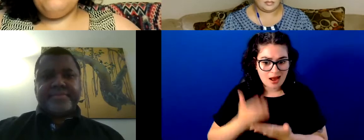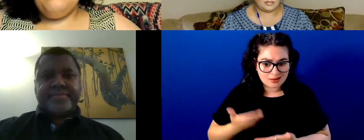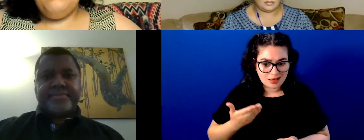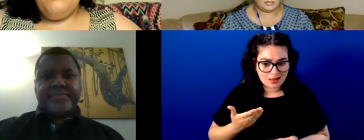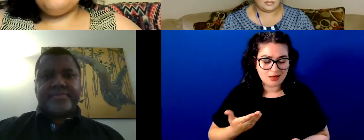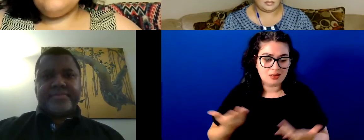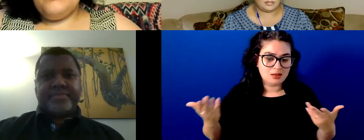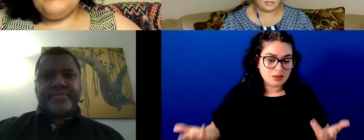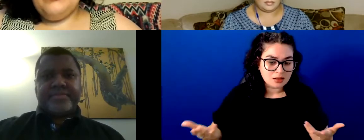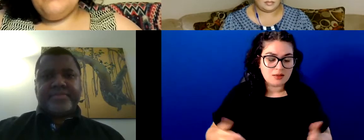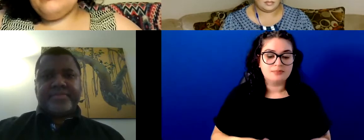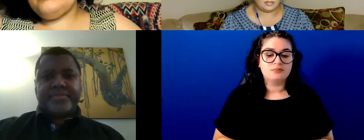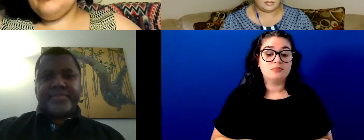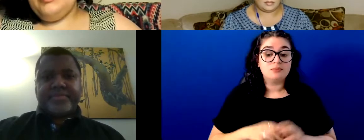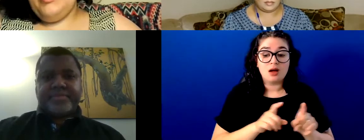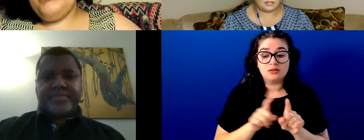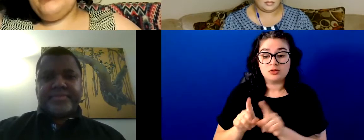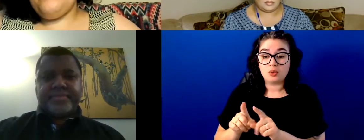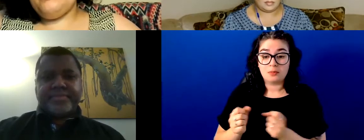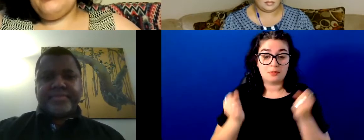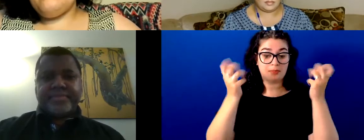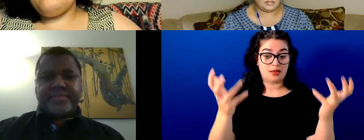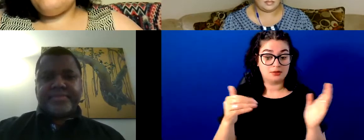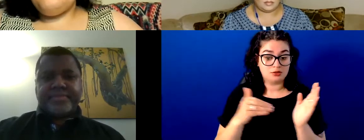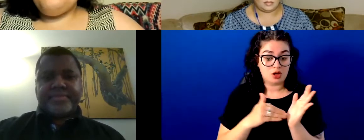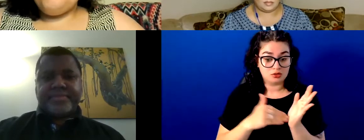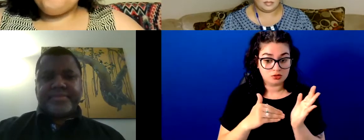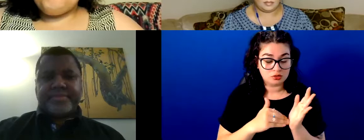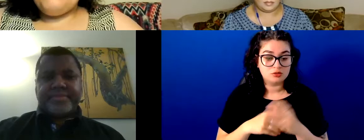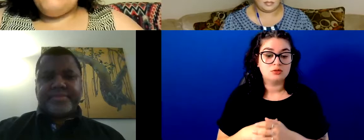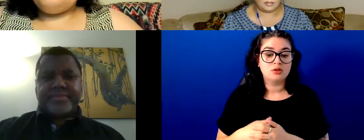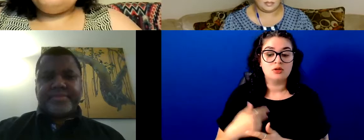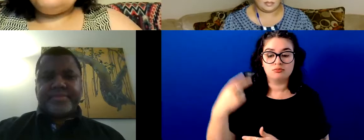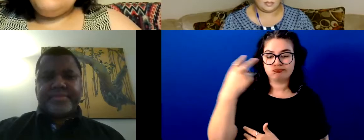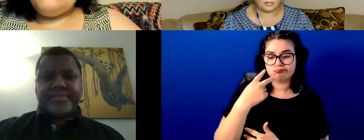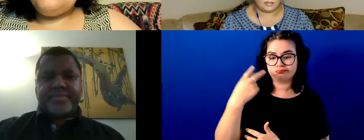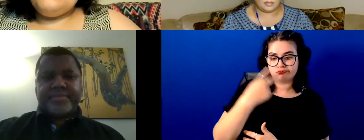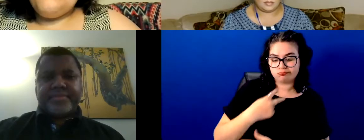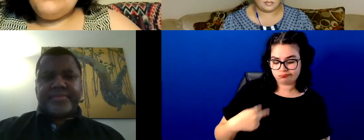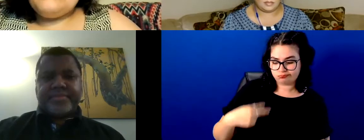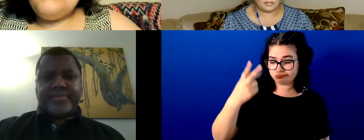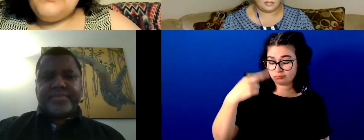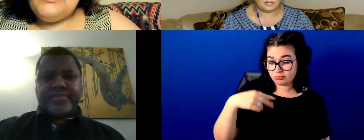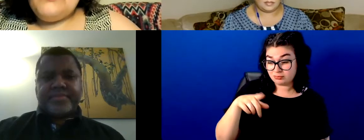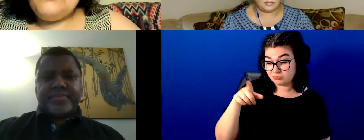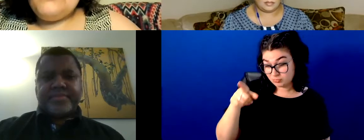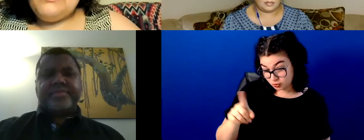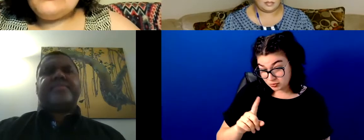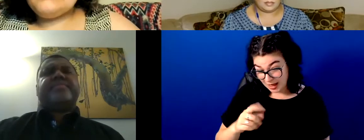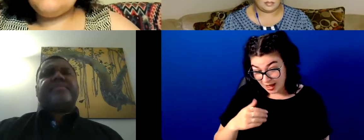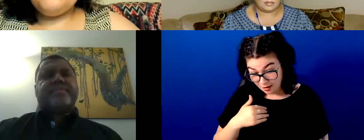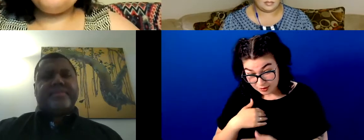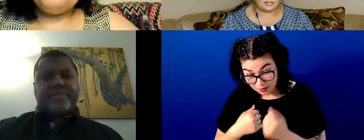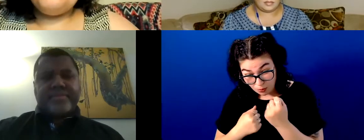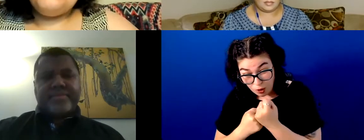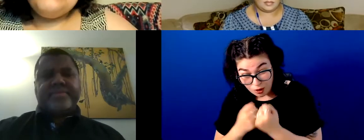of, I also have a lot of doctors looking at me who are like, are you getting the right kind of support at home? And it's just